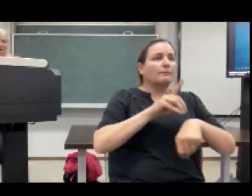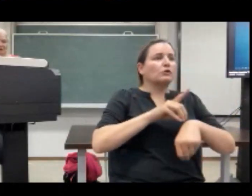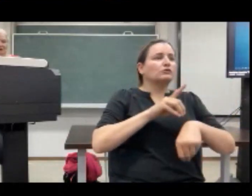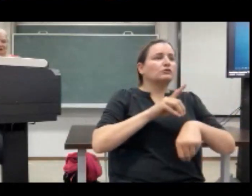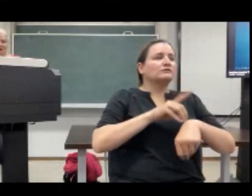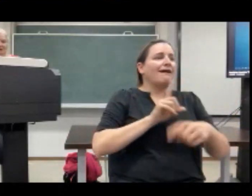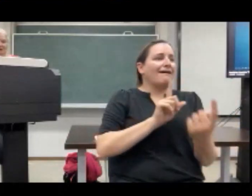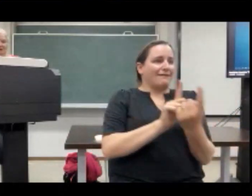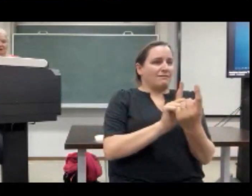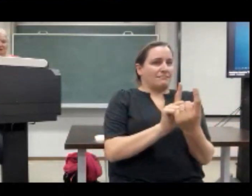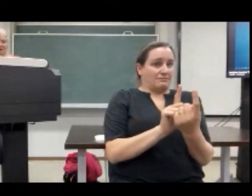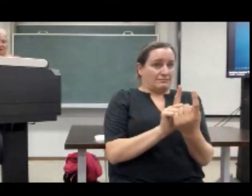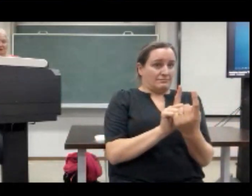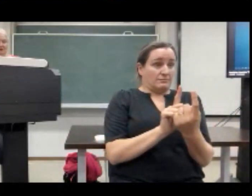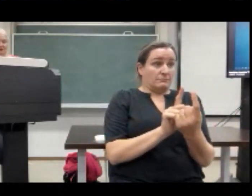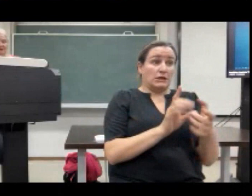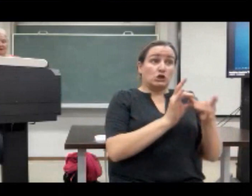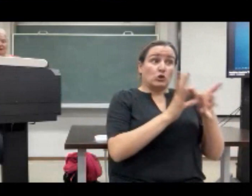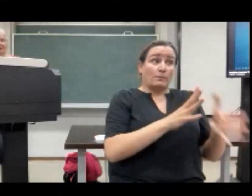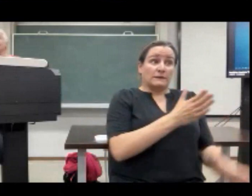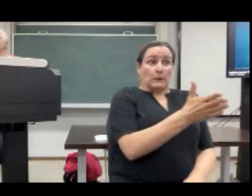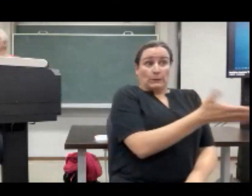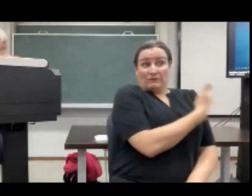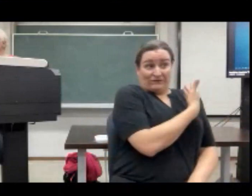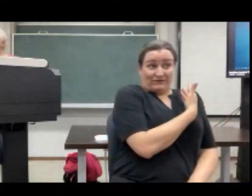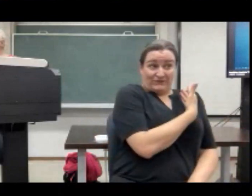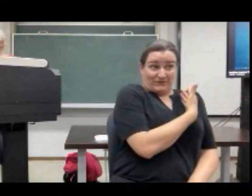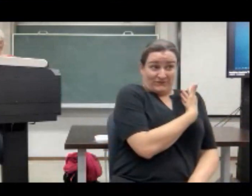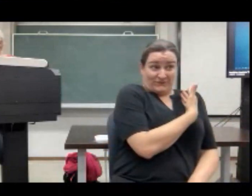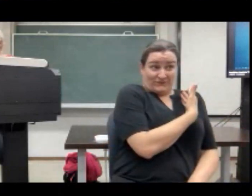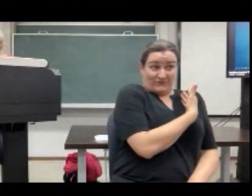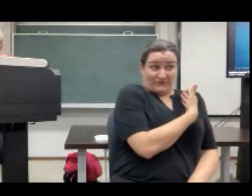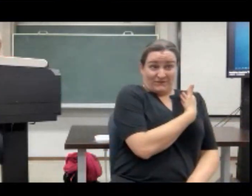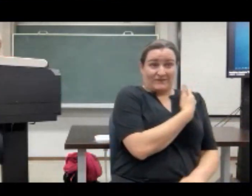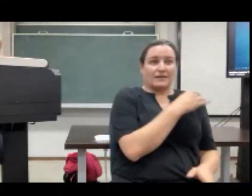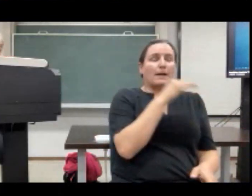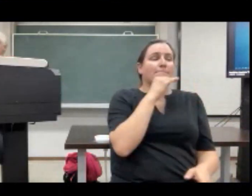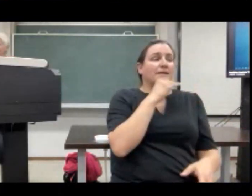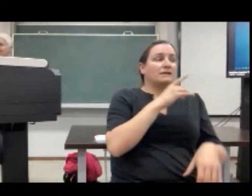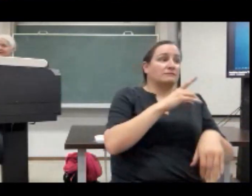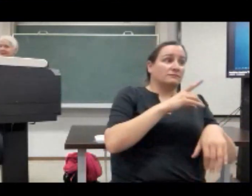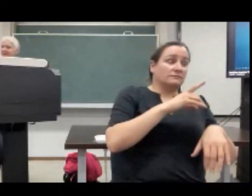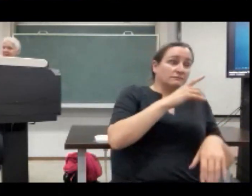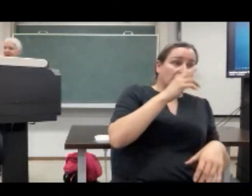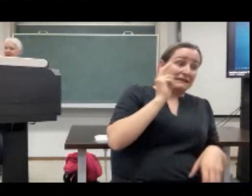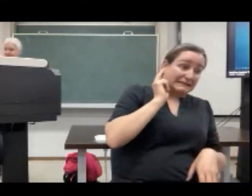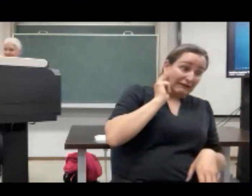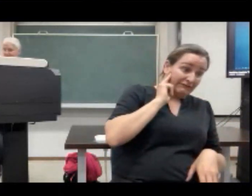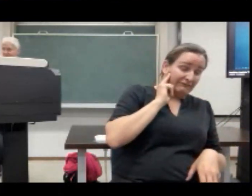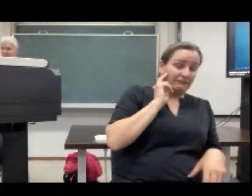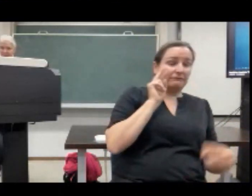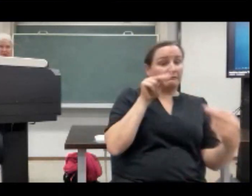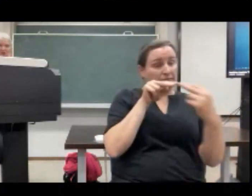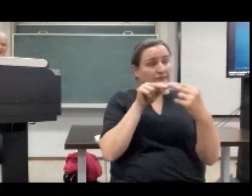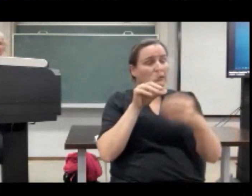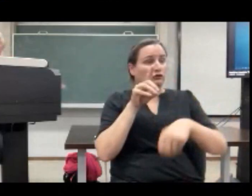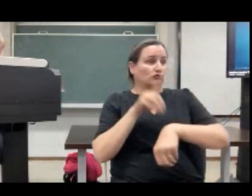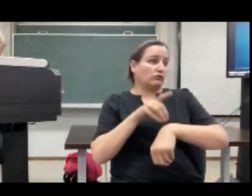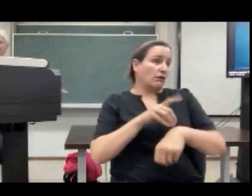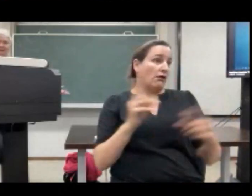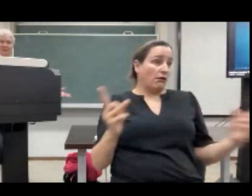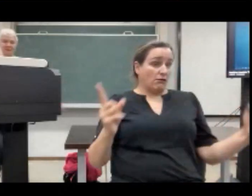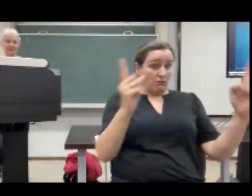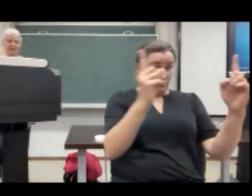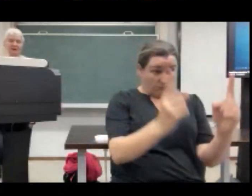No interpreters were used in the sessions between a deaf